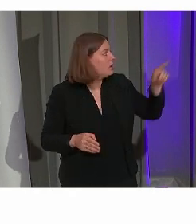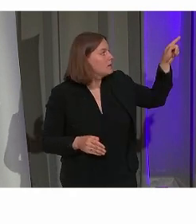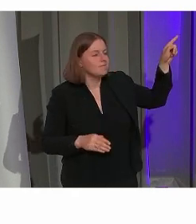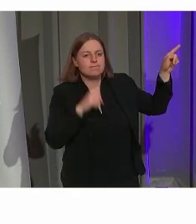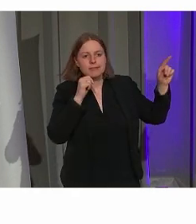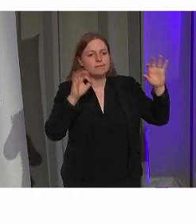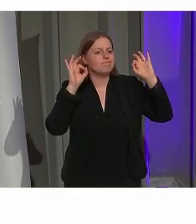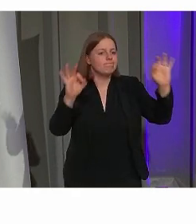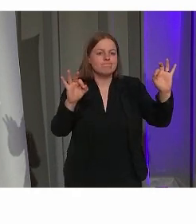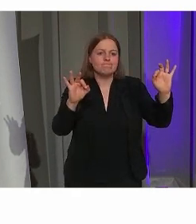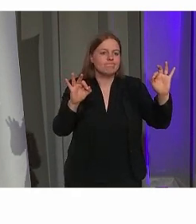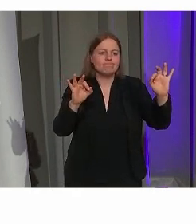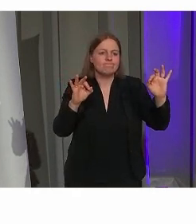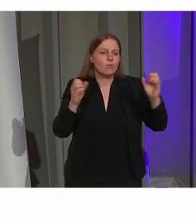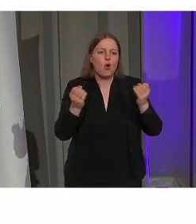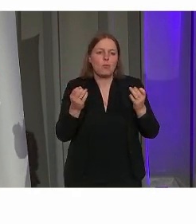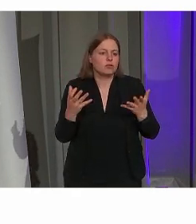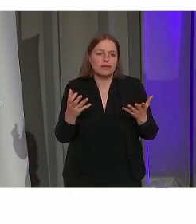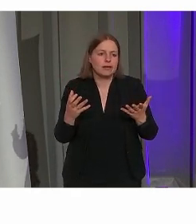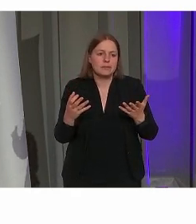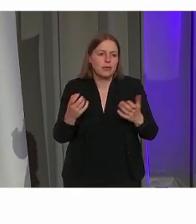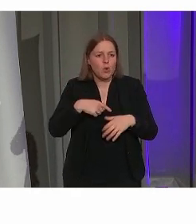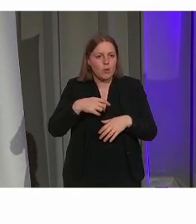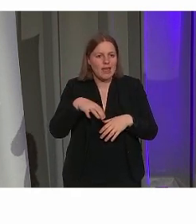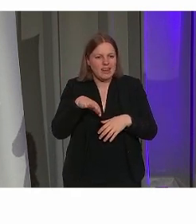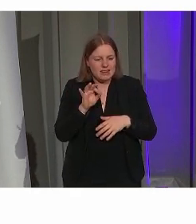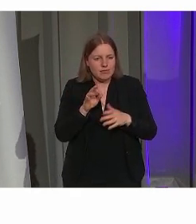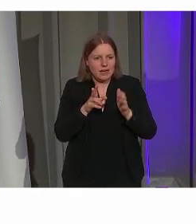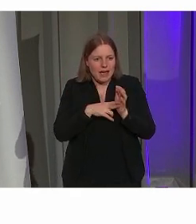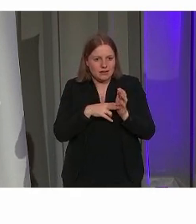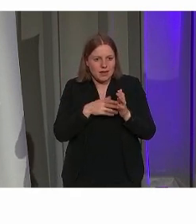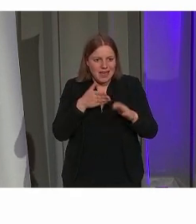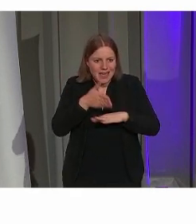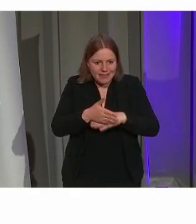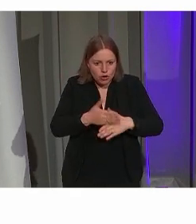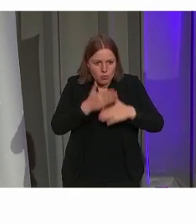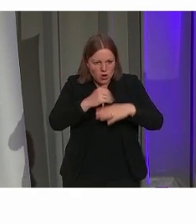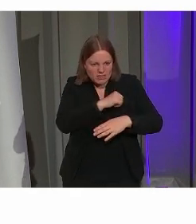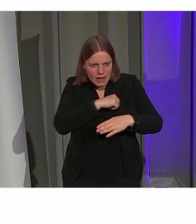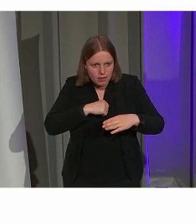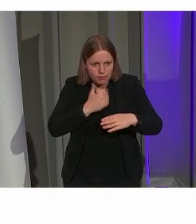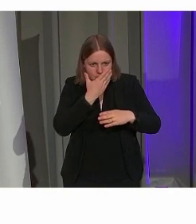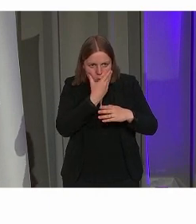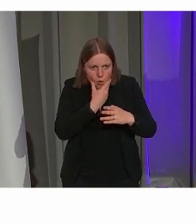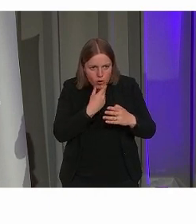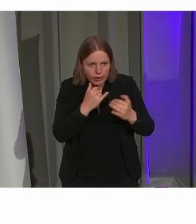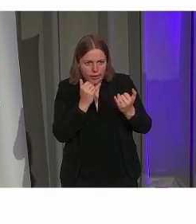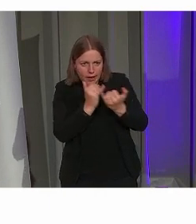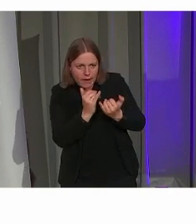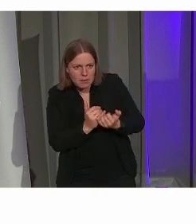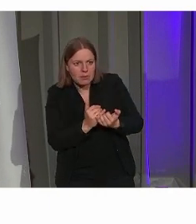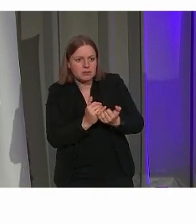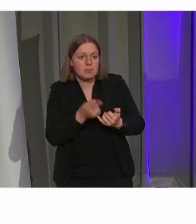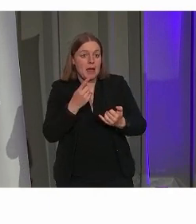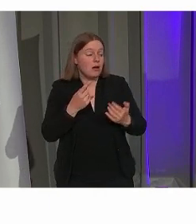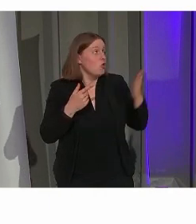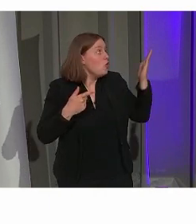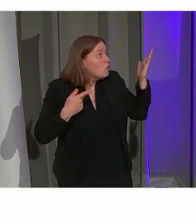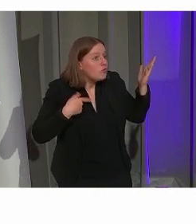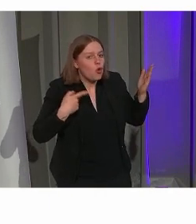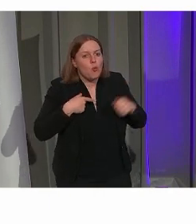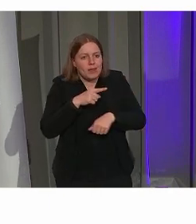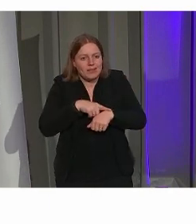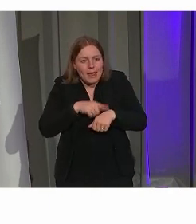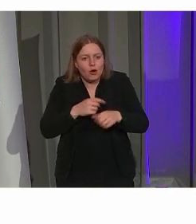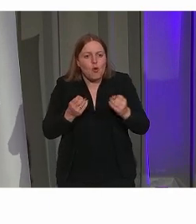can see on the picture, this is not an ideal situation. We hope that it is solved